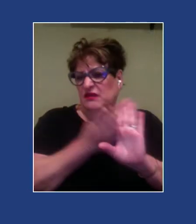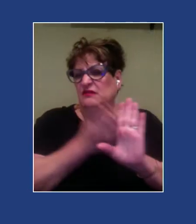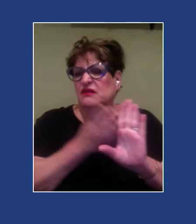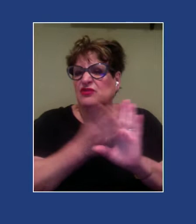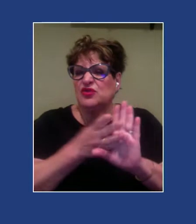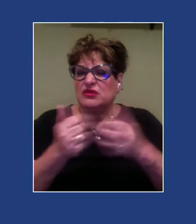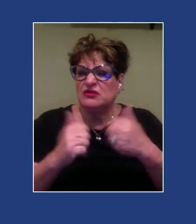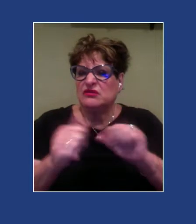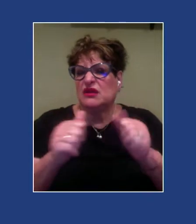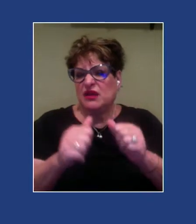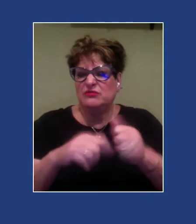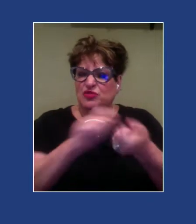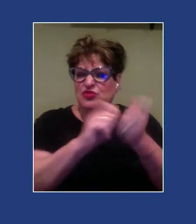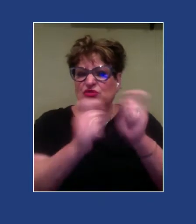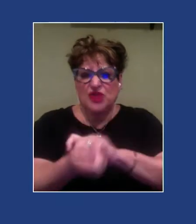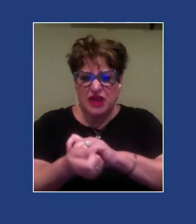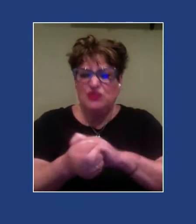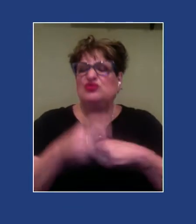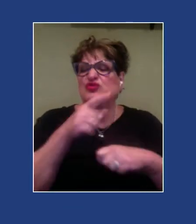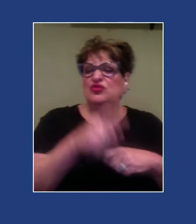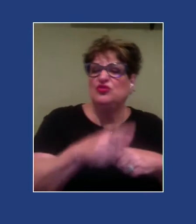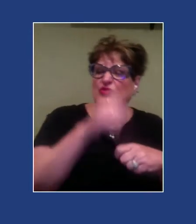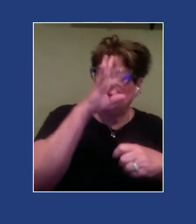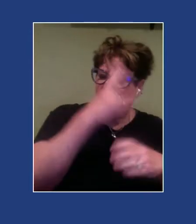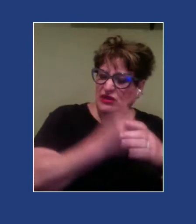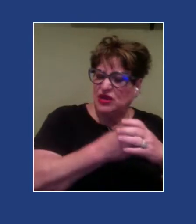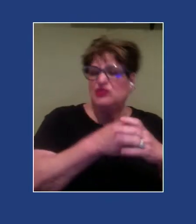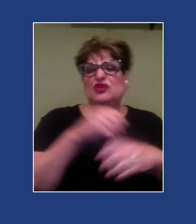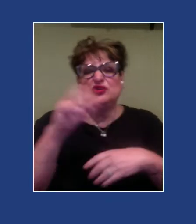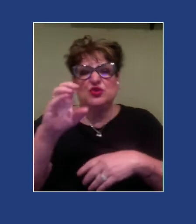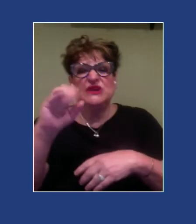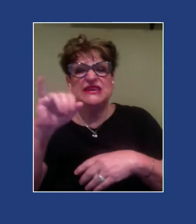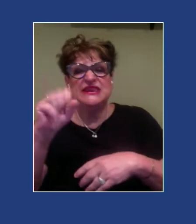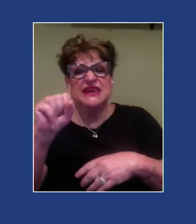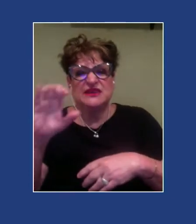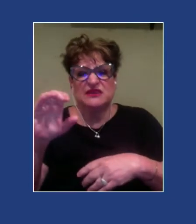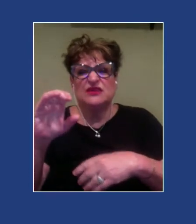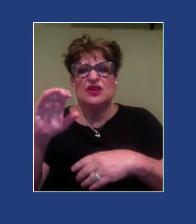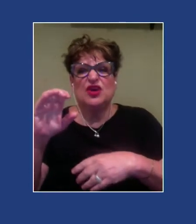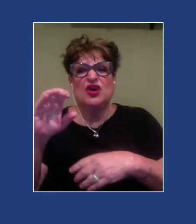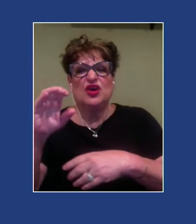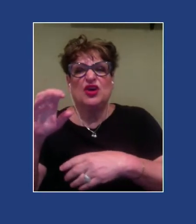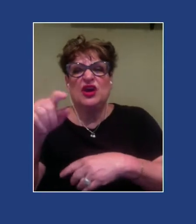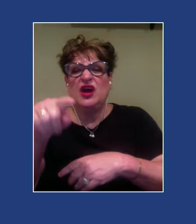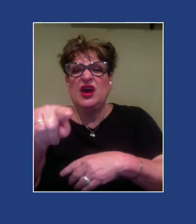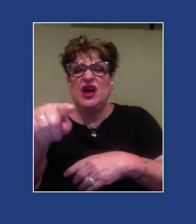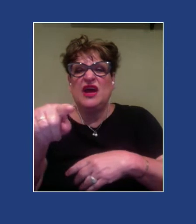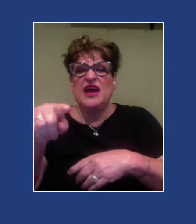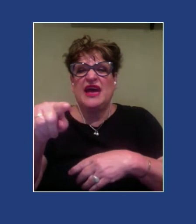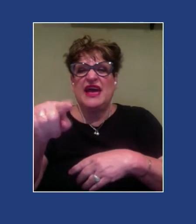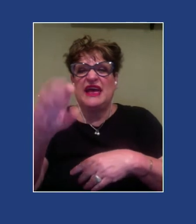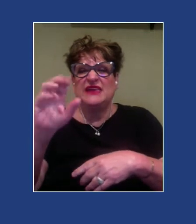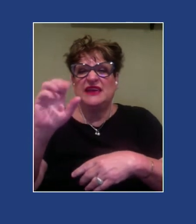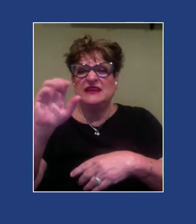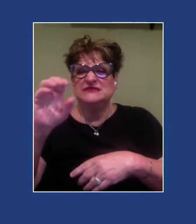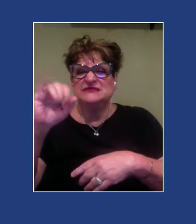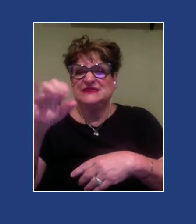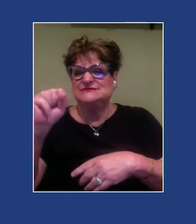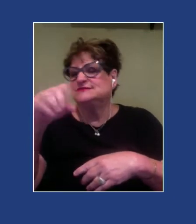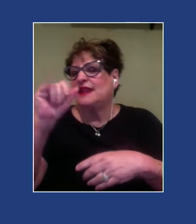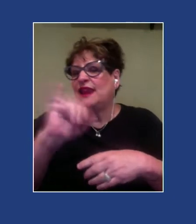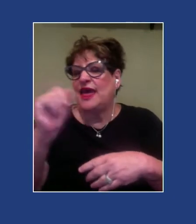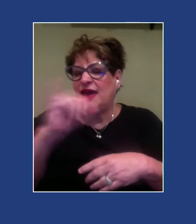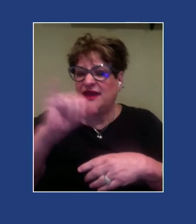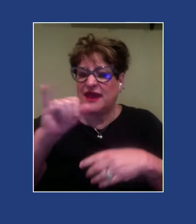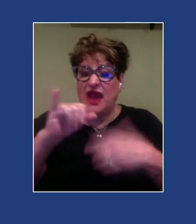from transgender to cisgender. And this is referred to in popular parlance as conversion therapy. We